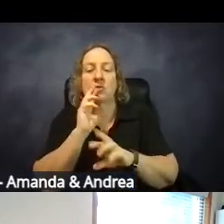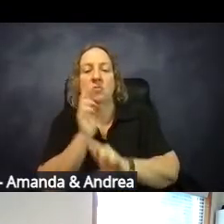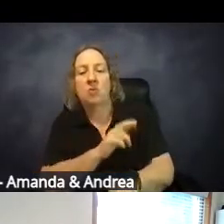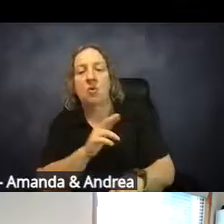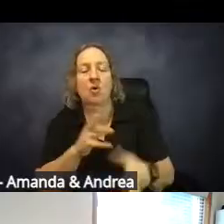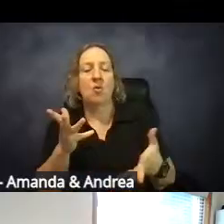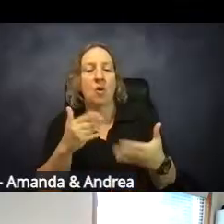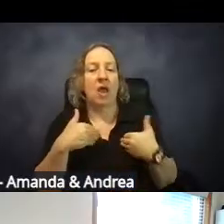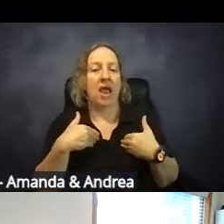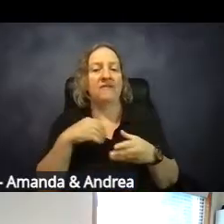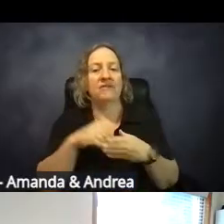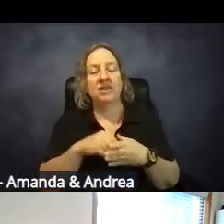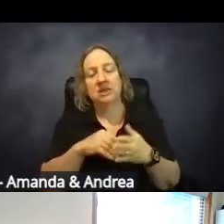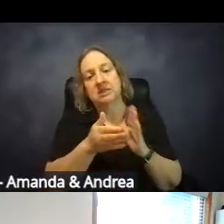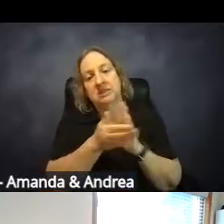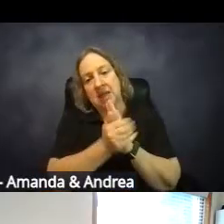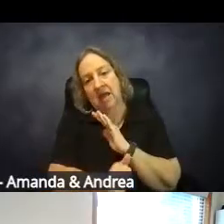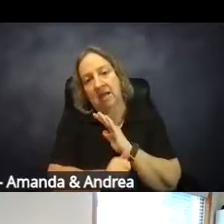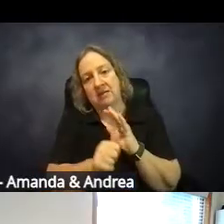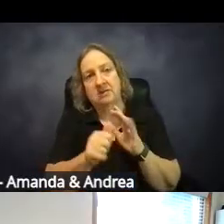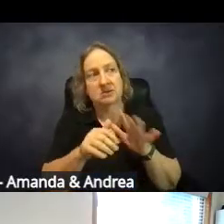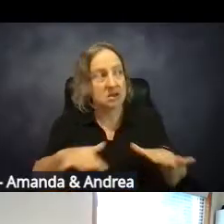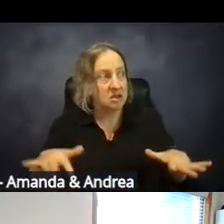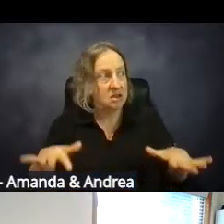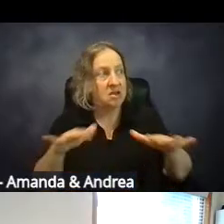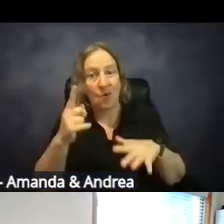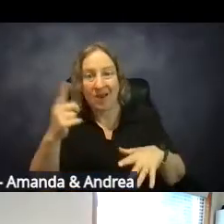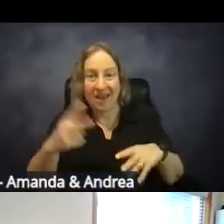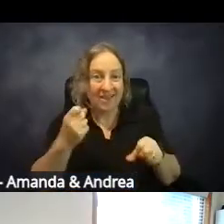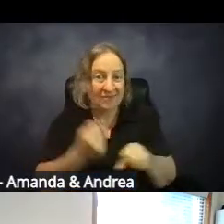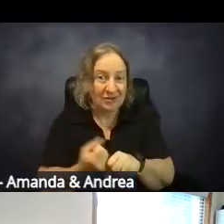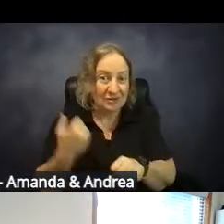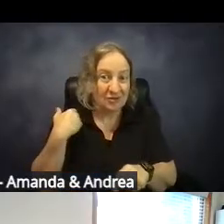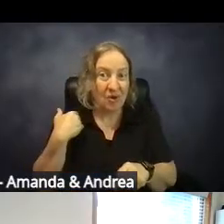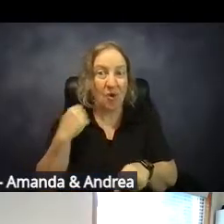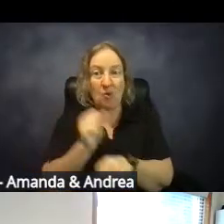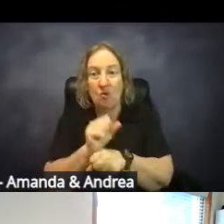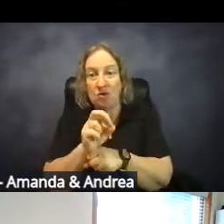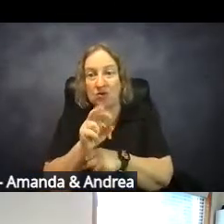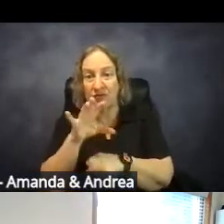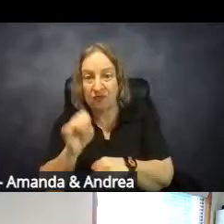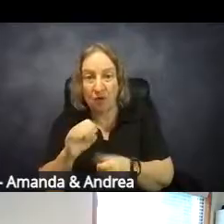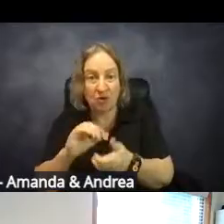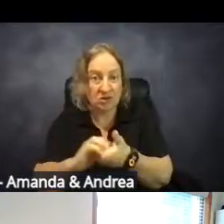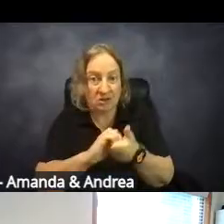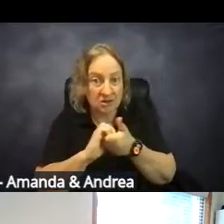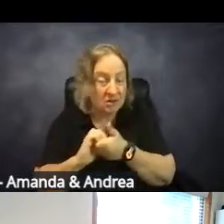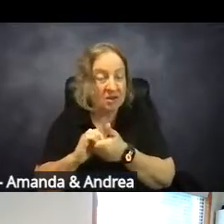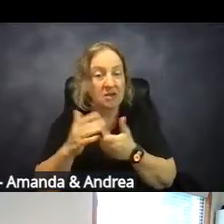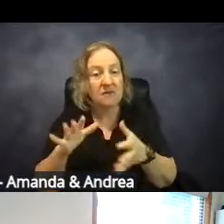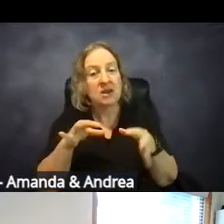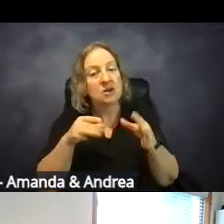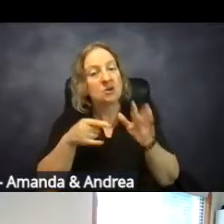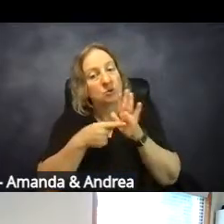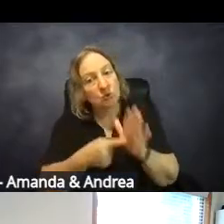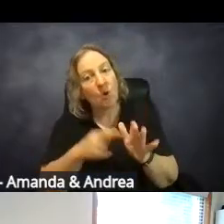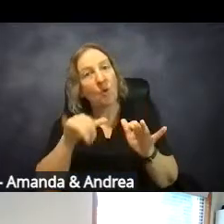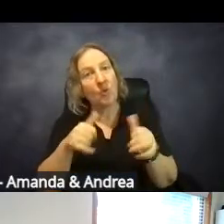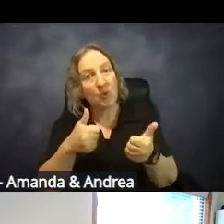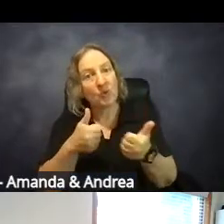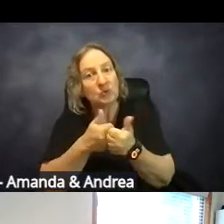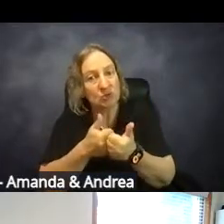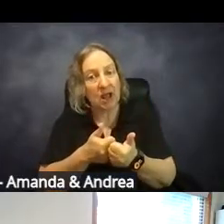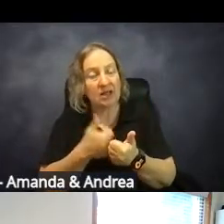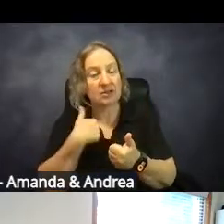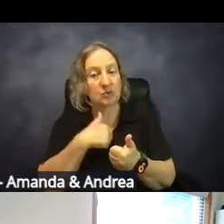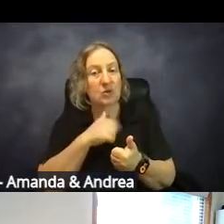in the talent supply about 1.5 years ago now, as a workforce collaborative, and it articulated many of these challenges that we